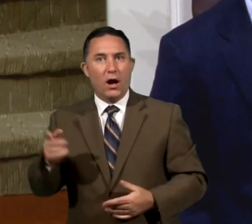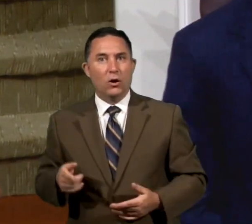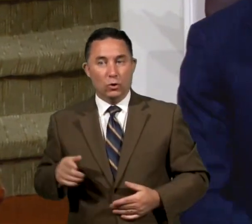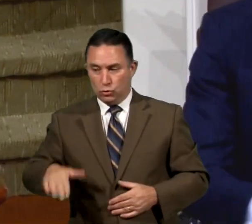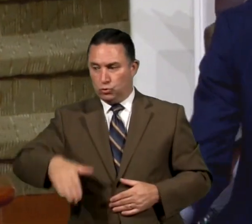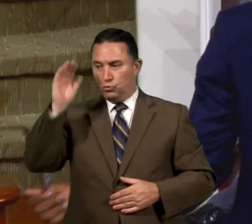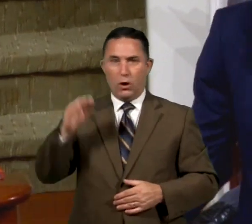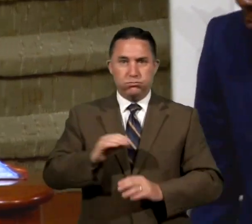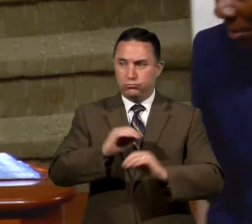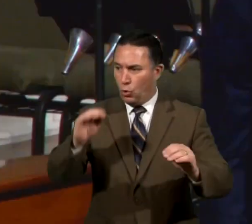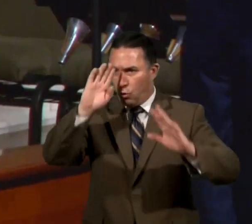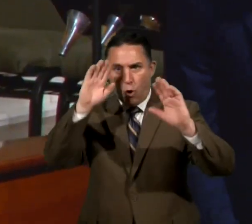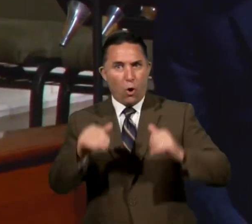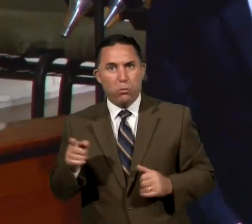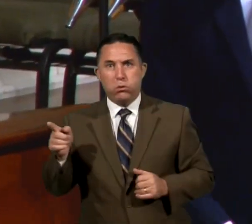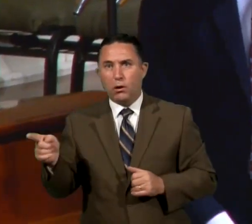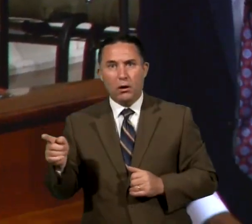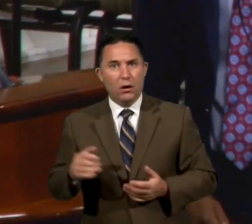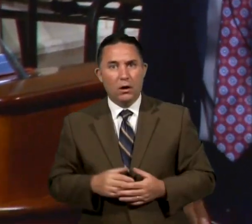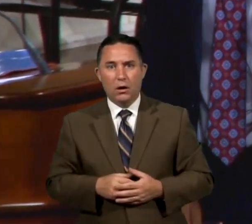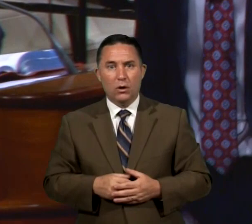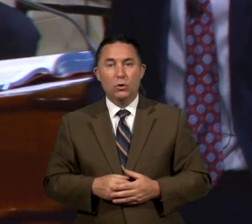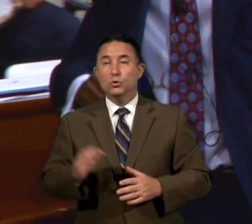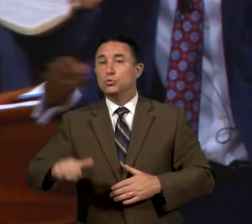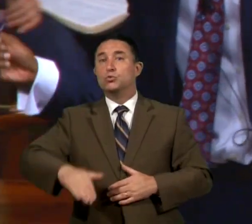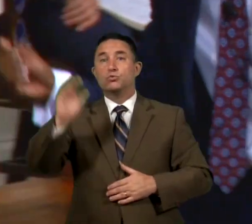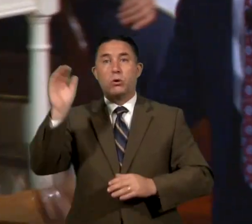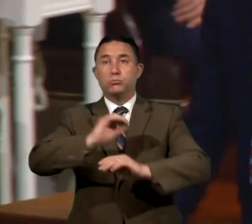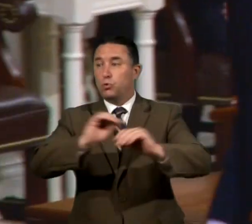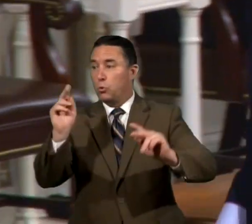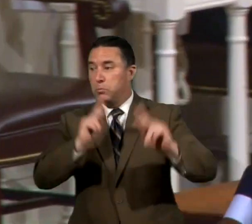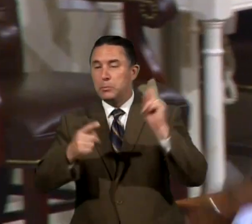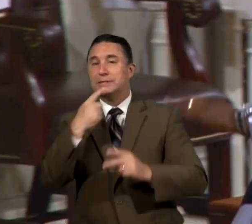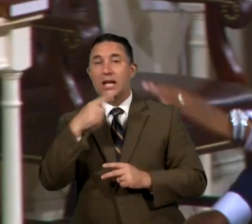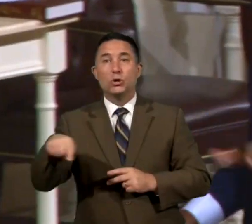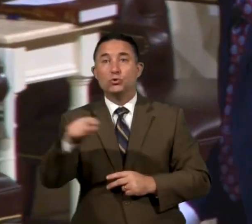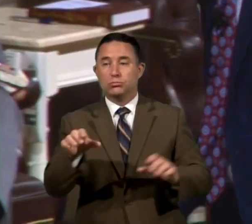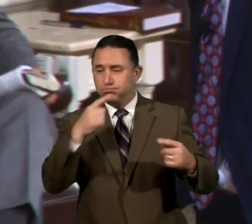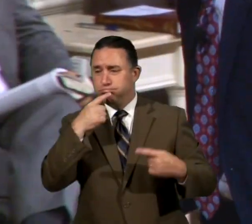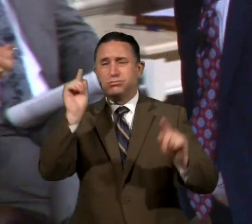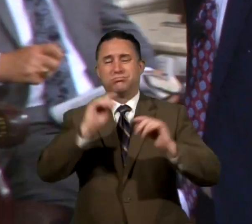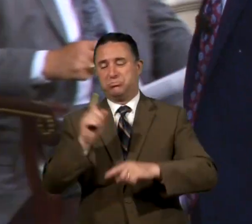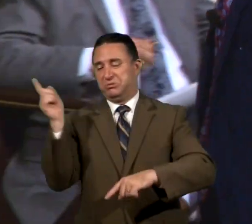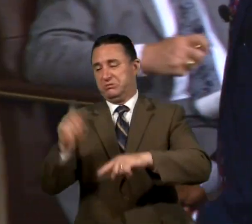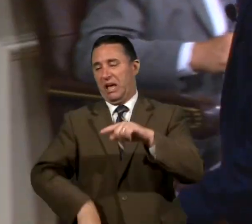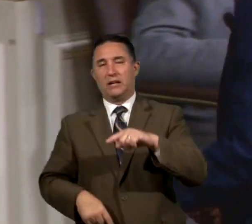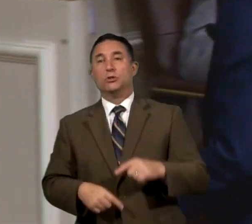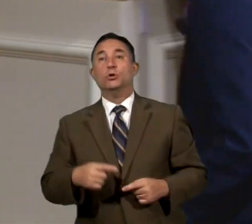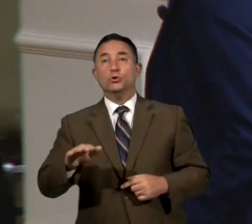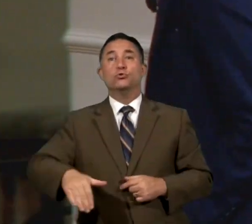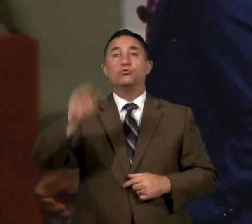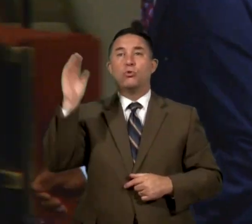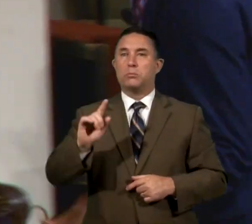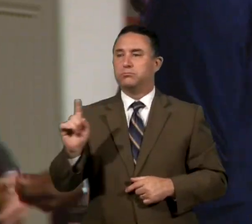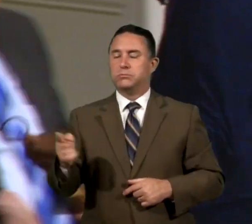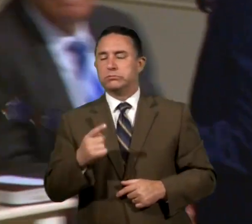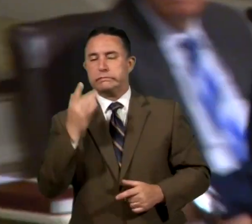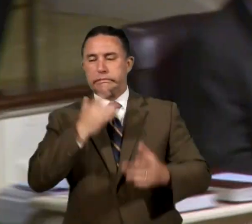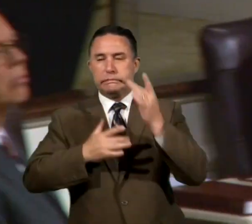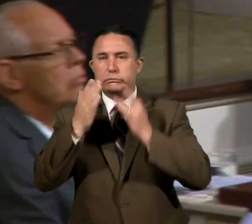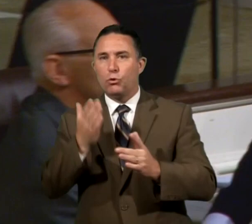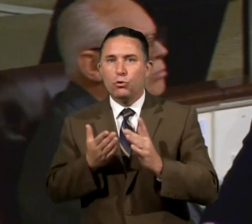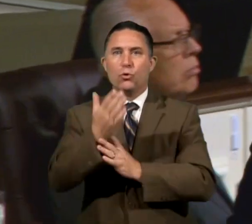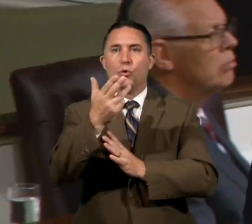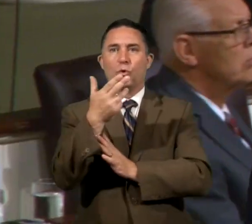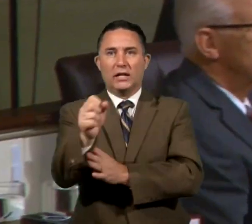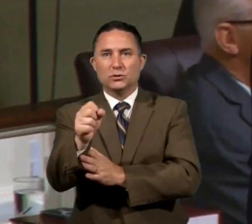You grew up with no hope. You grew up with nobody telling you you're gonna do anything. You grew up with just barely making it through